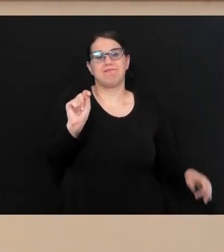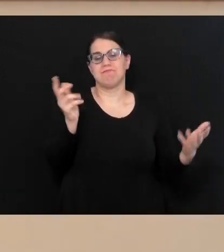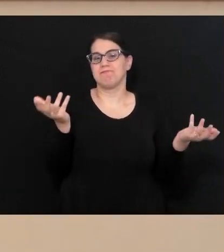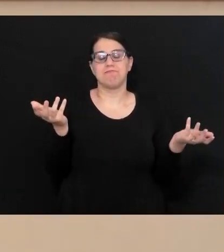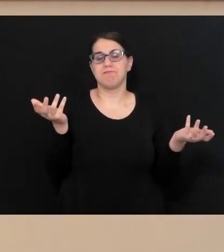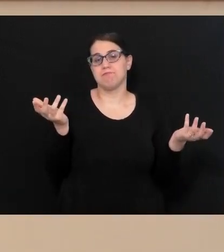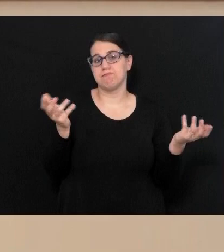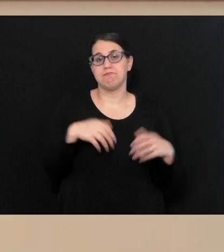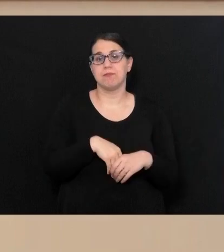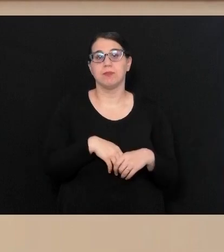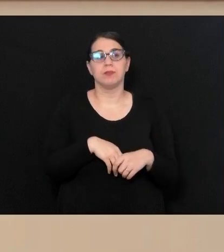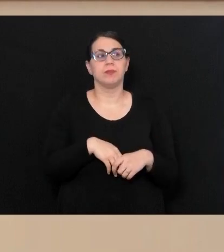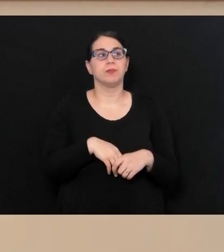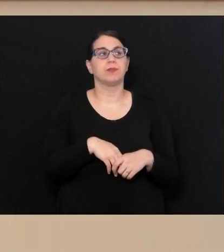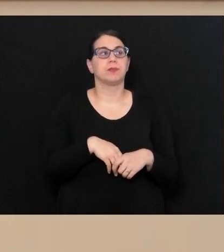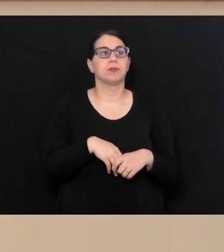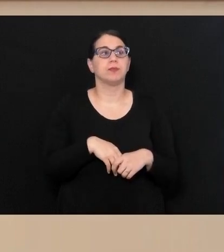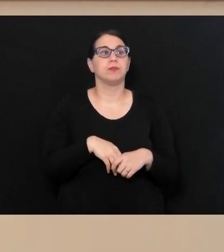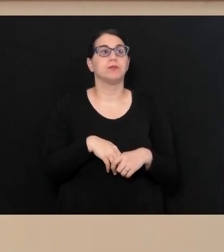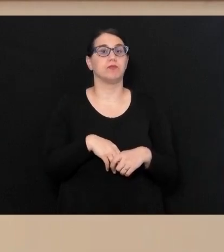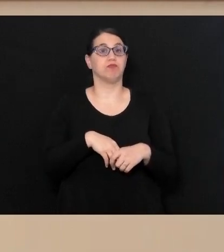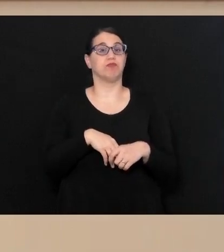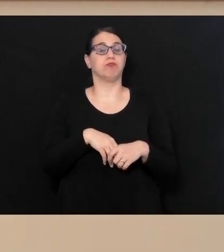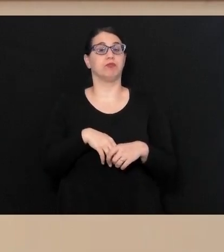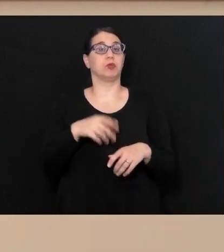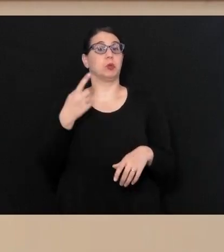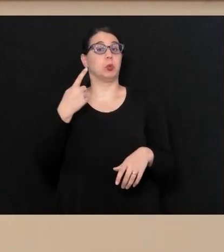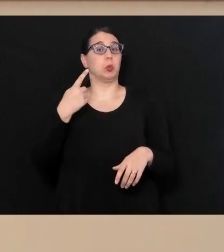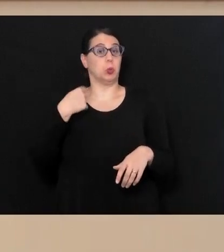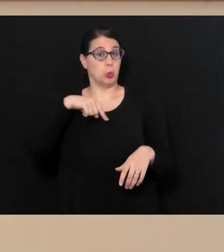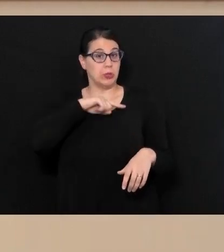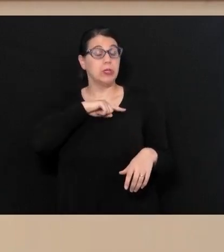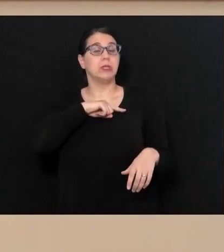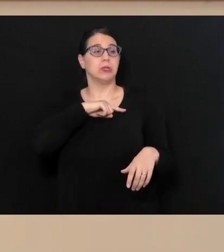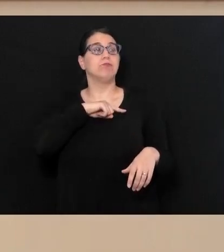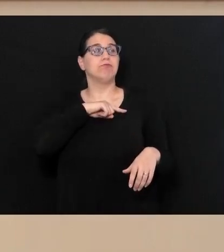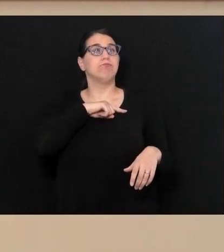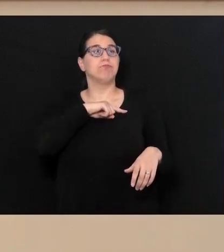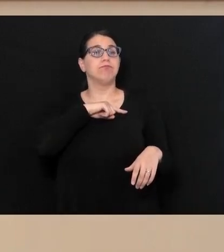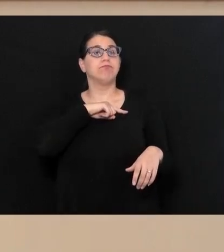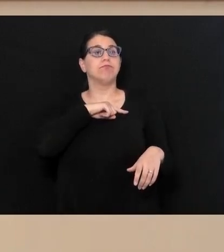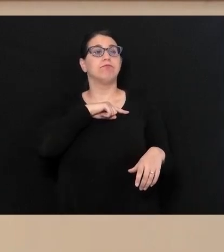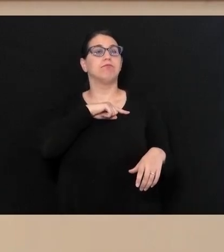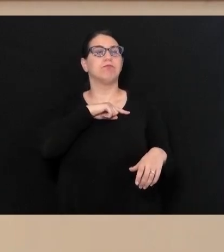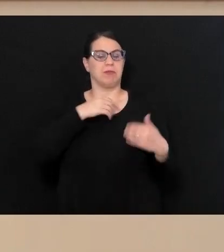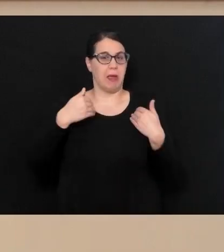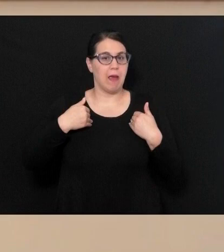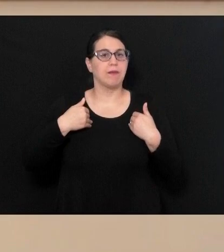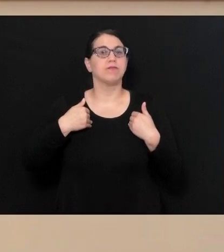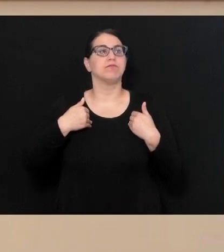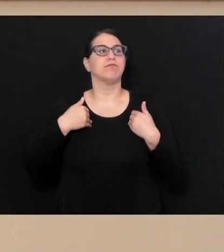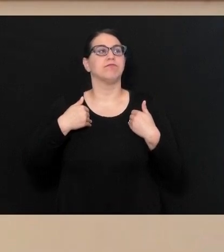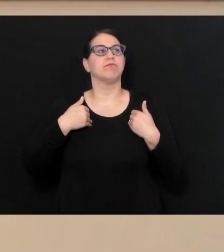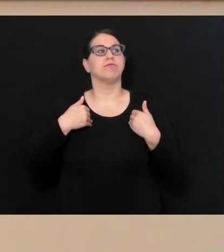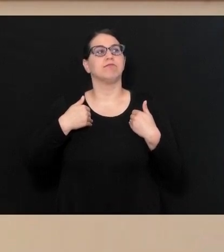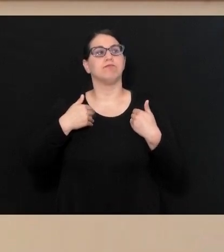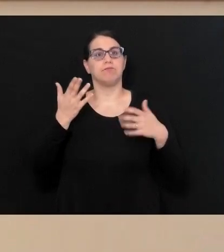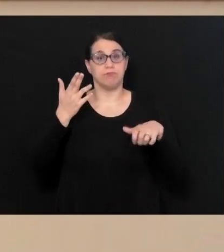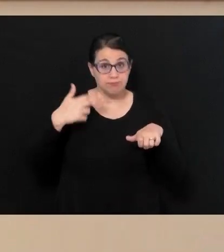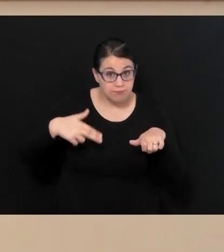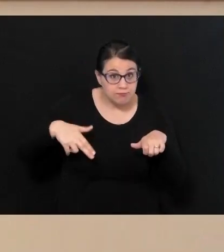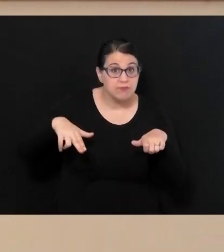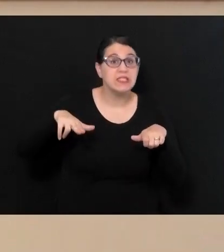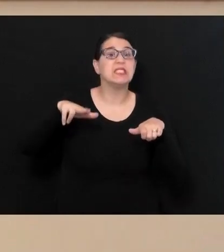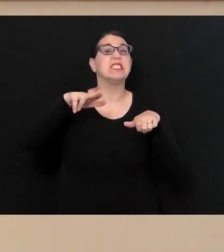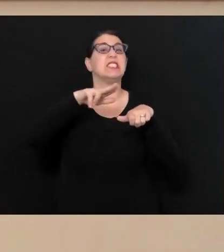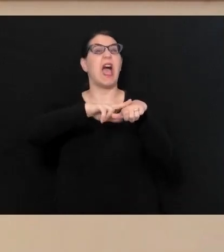national exercise that we have been slated to take on for next year, bring in a